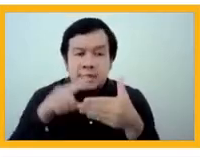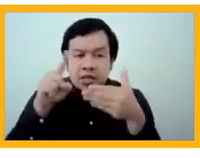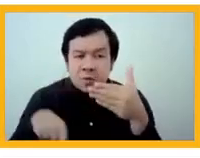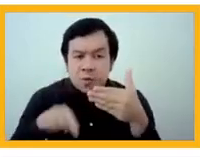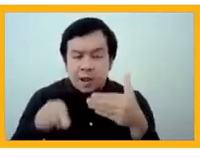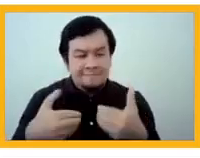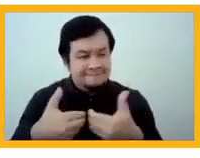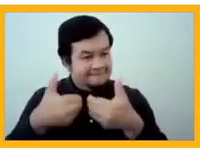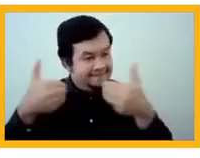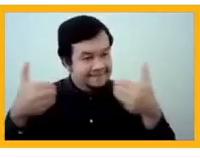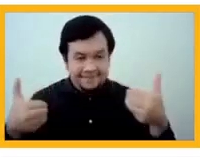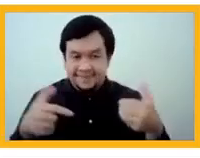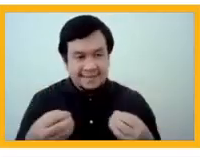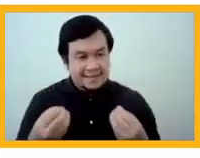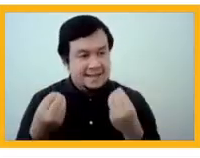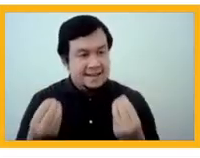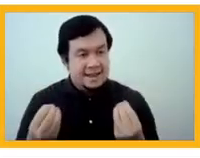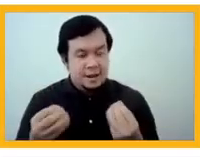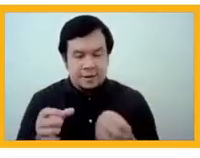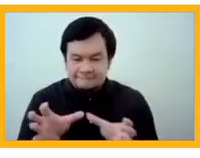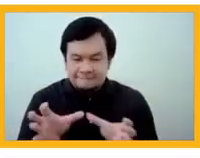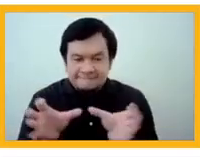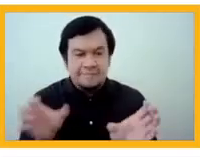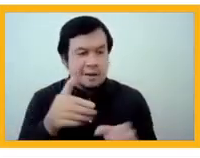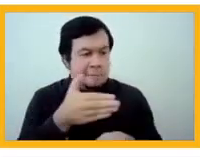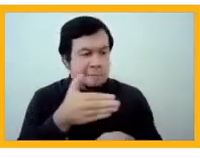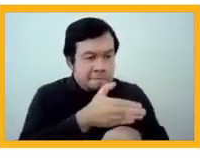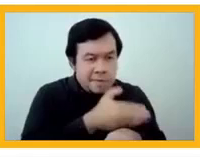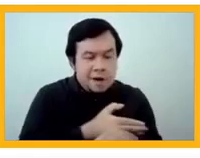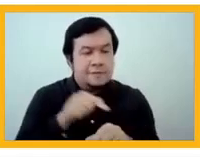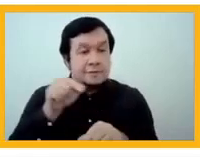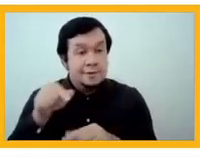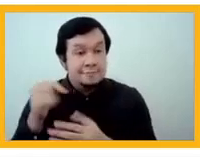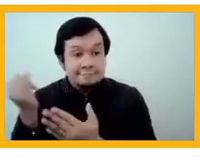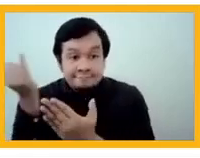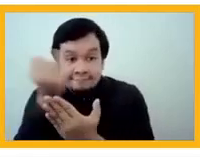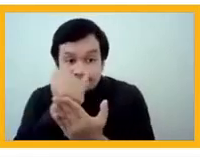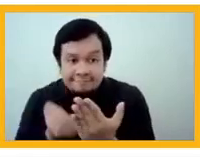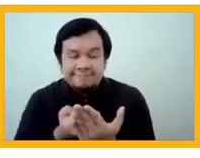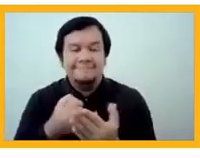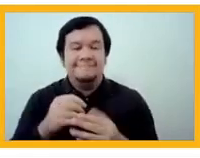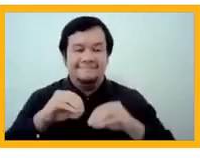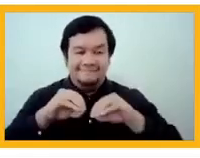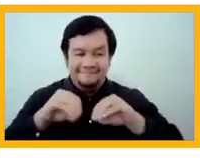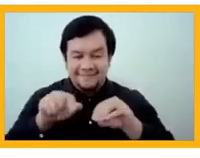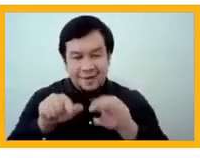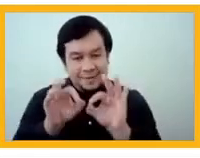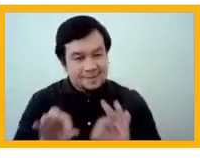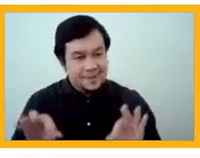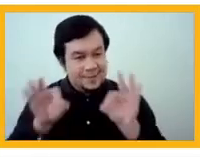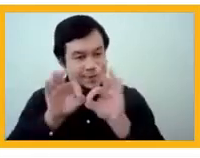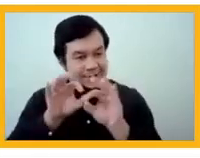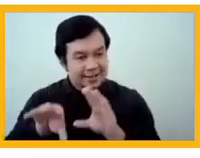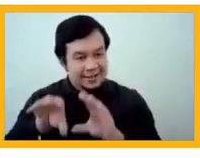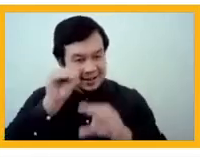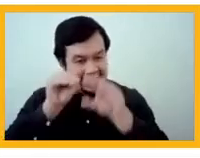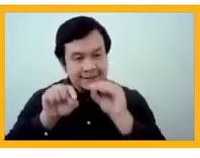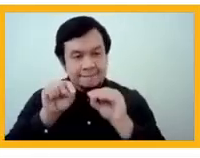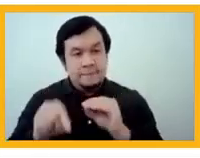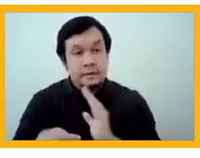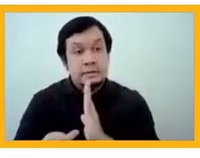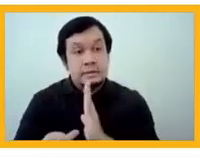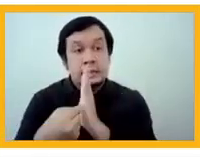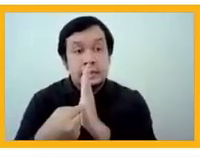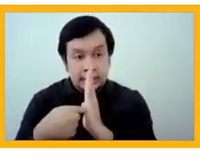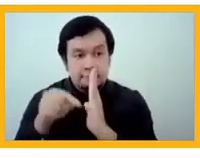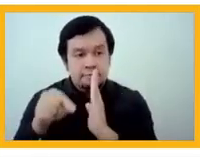matter a lot. And so, you know, the main question is not, can you throw technology at a problem, but is it, can you identify what the